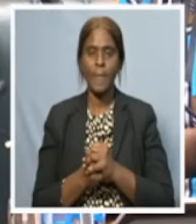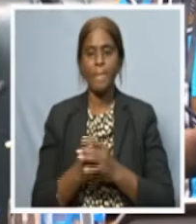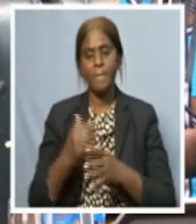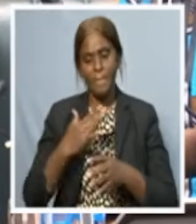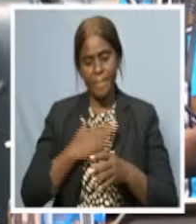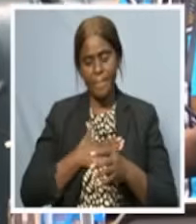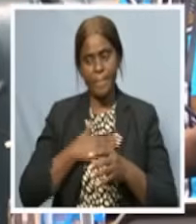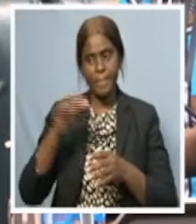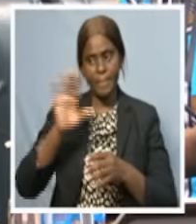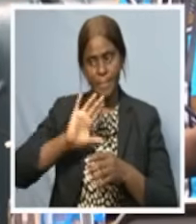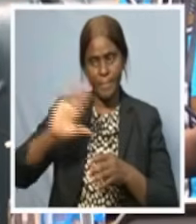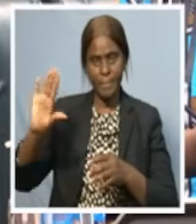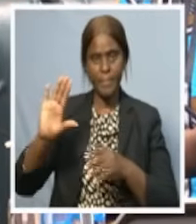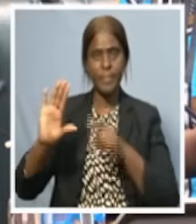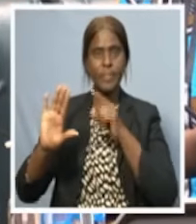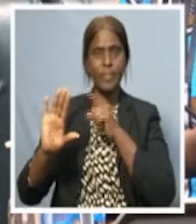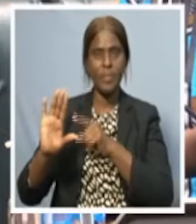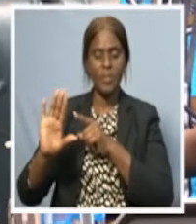my point of order